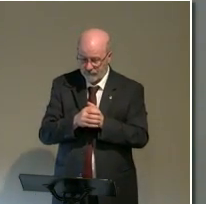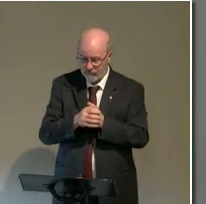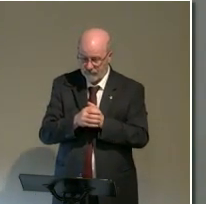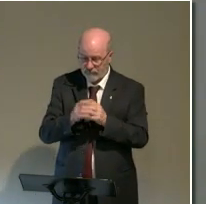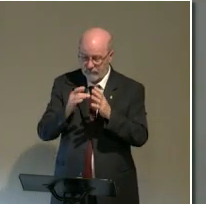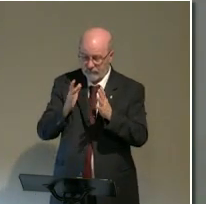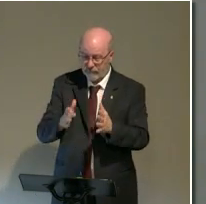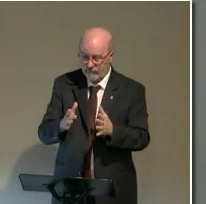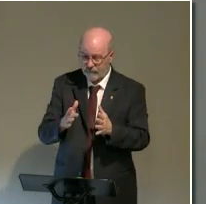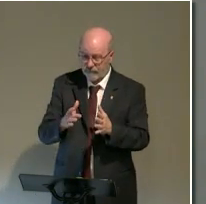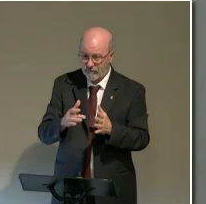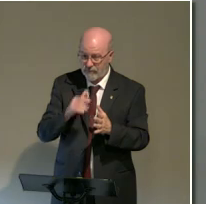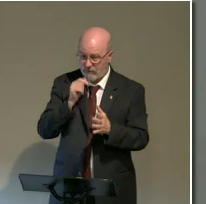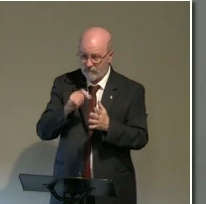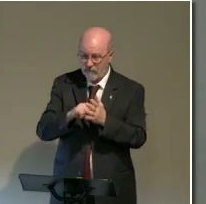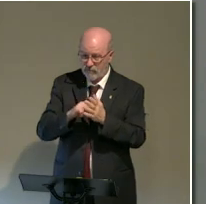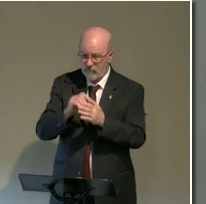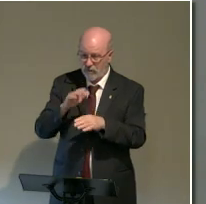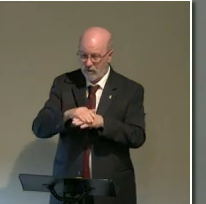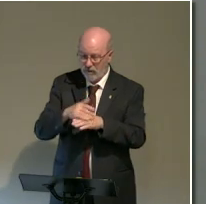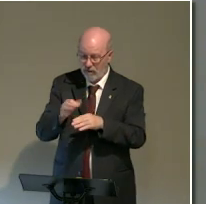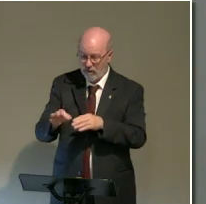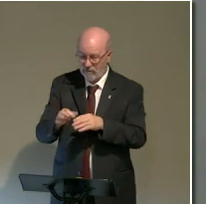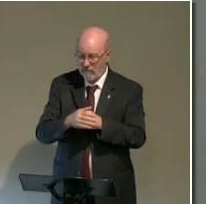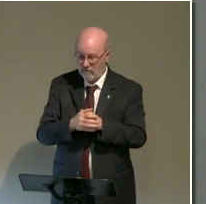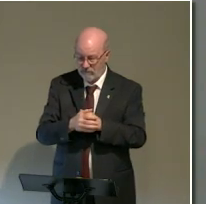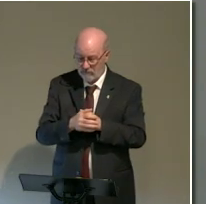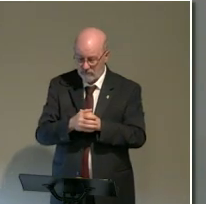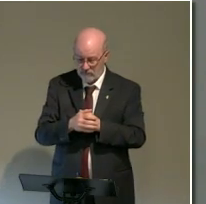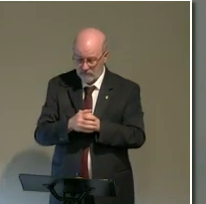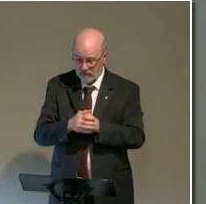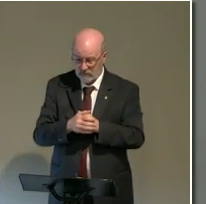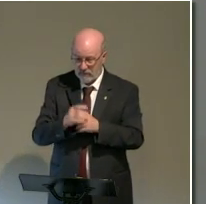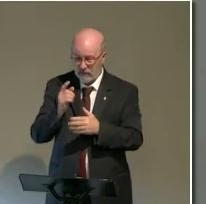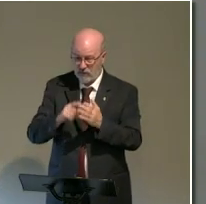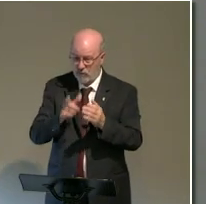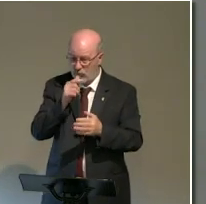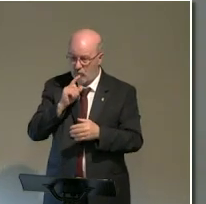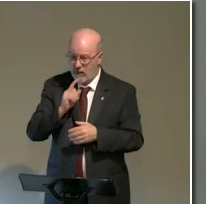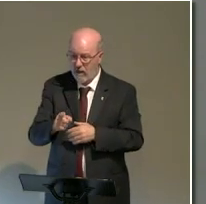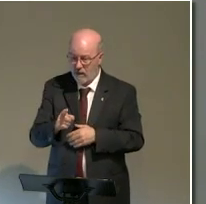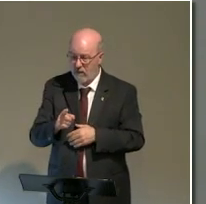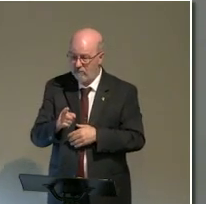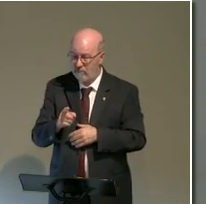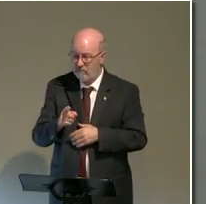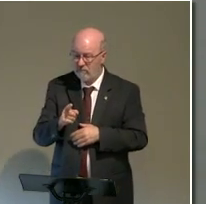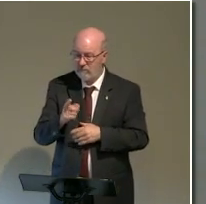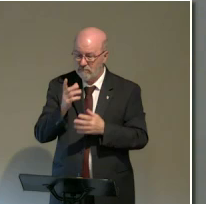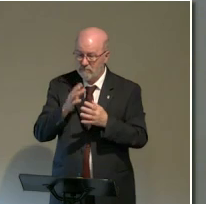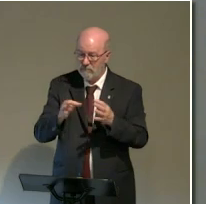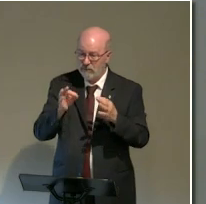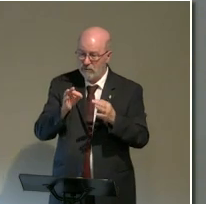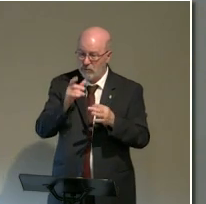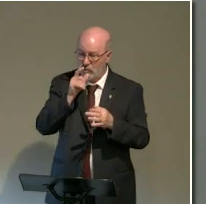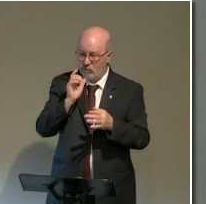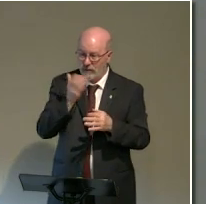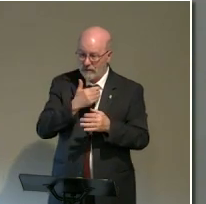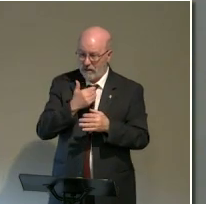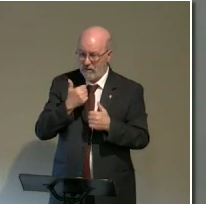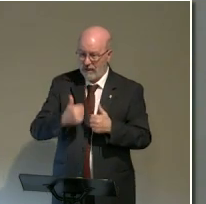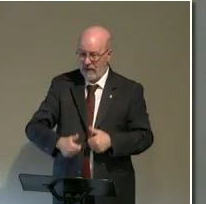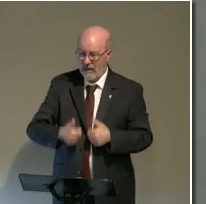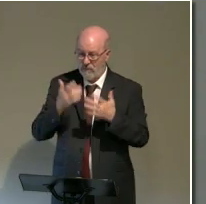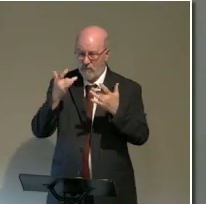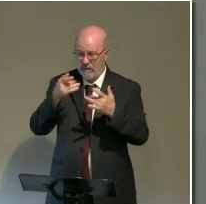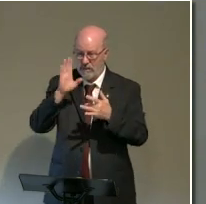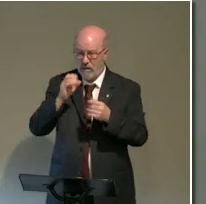And Christianity is not a switch we can just turn on and off, okay? It's what we are. It's essential, right? It's our being.